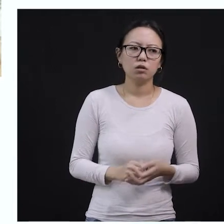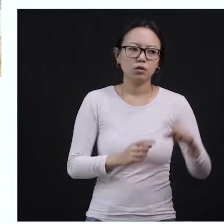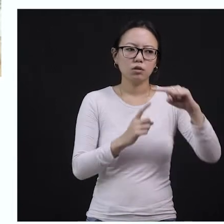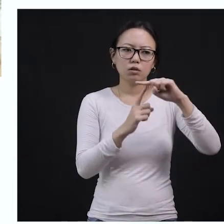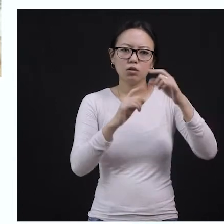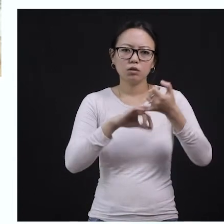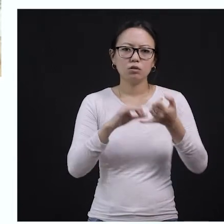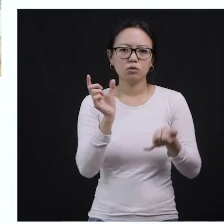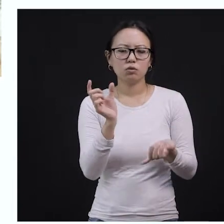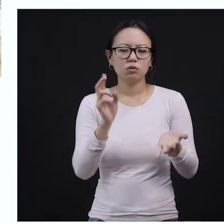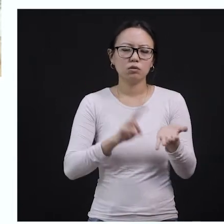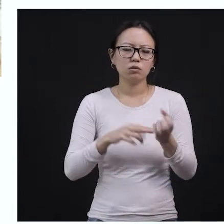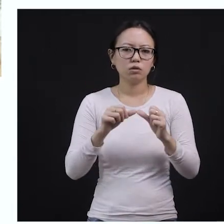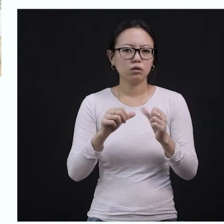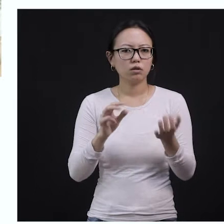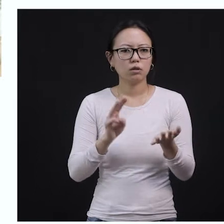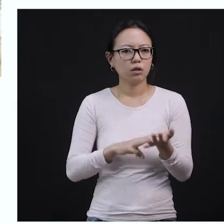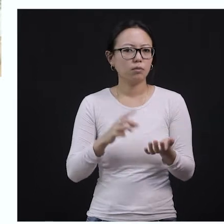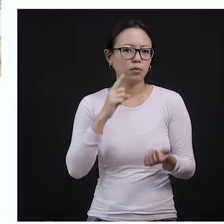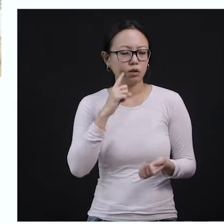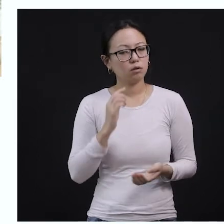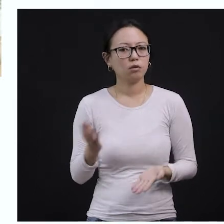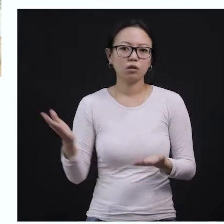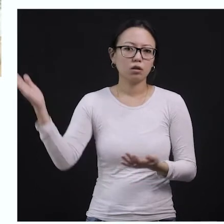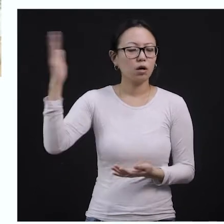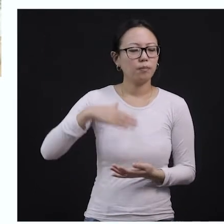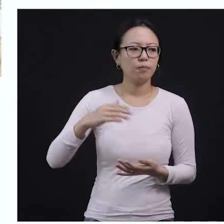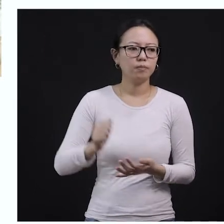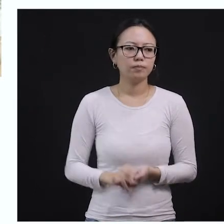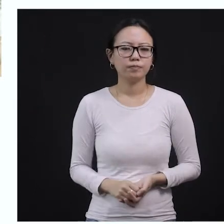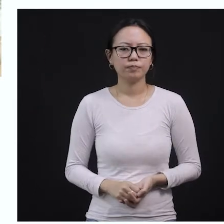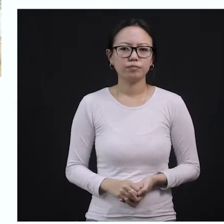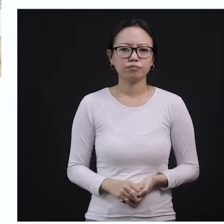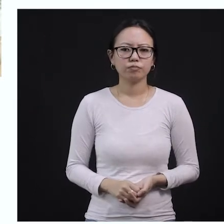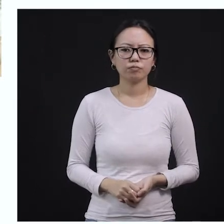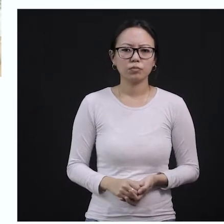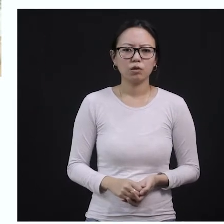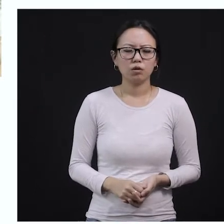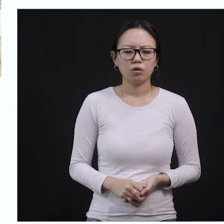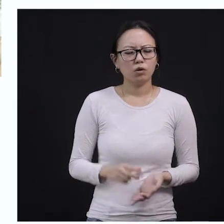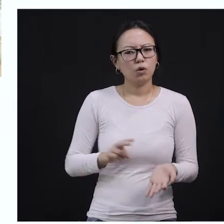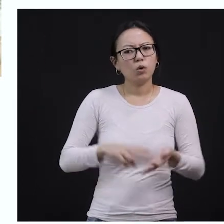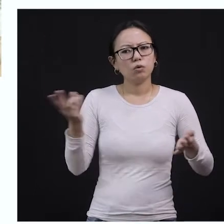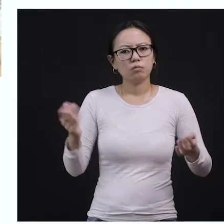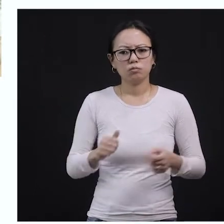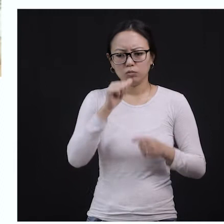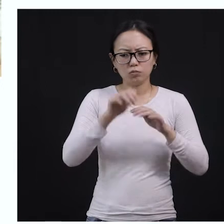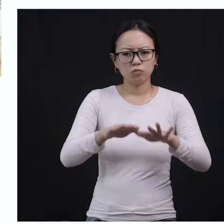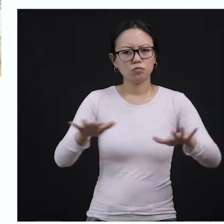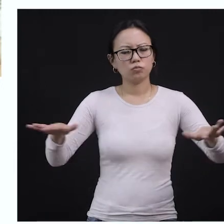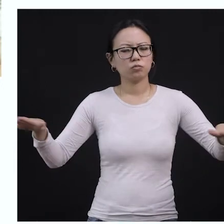the sea, most of the time the waves are quite normal, all right? But during tsunami, the waves can go up to